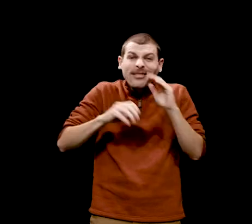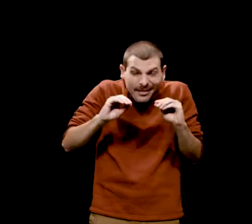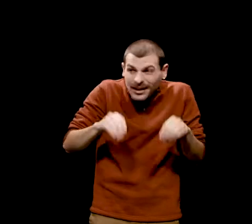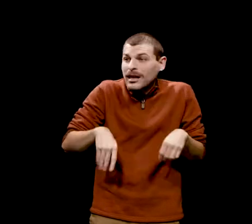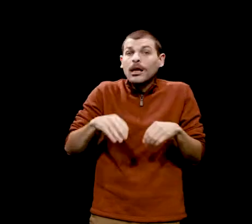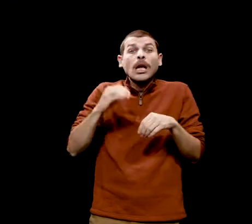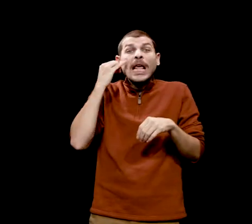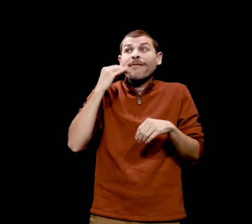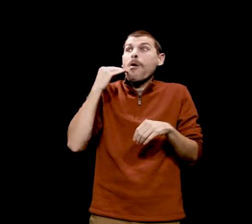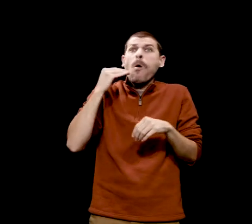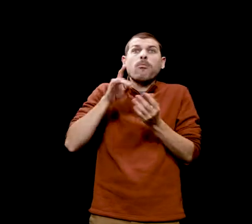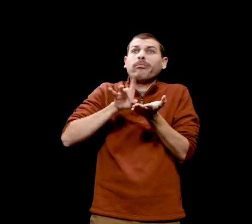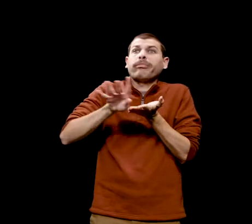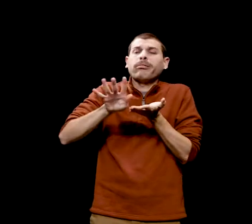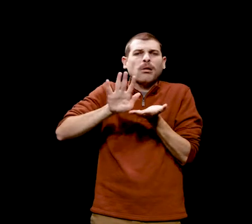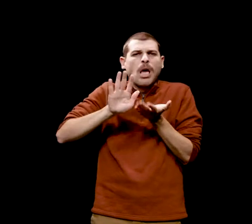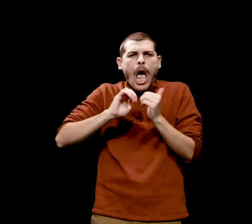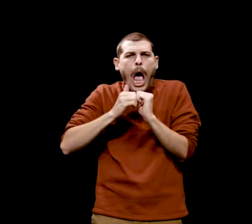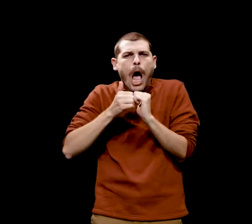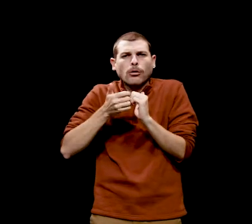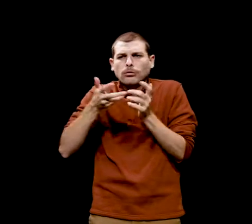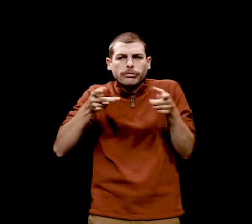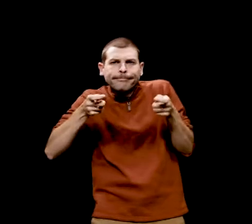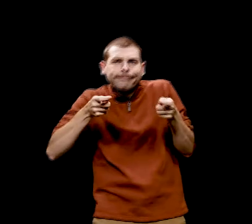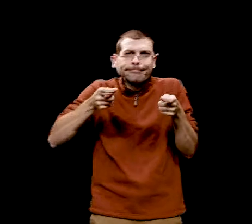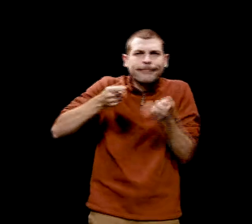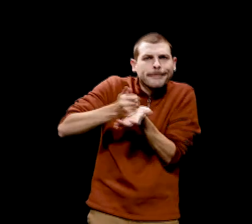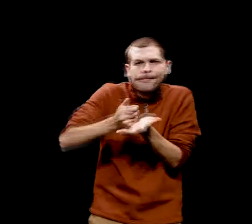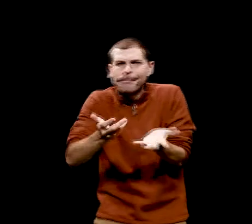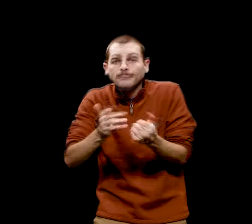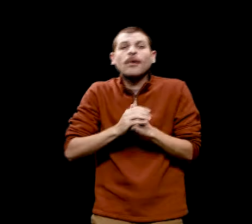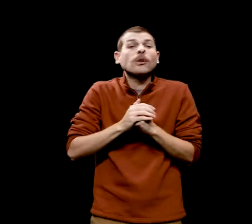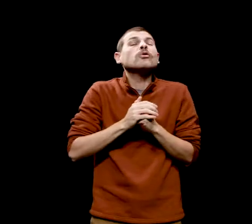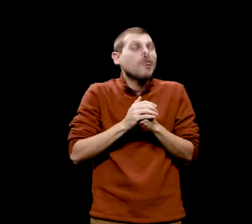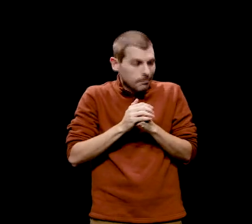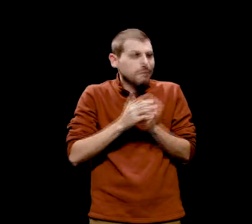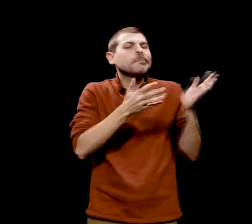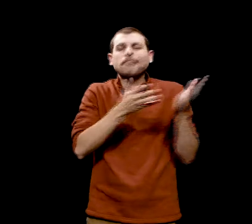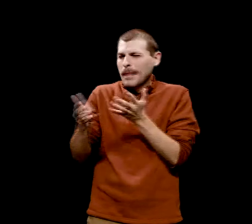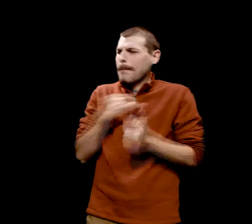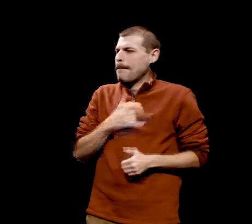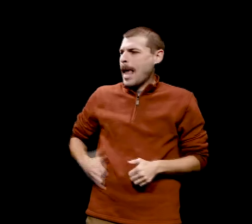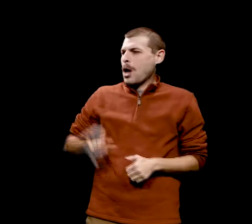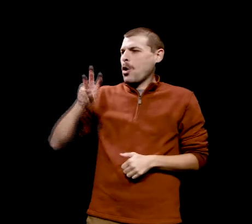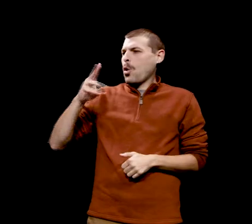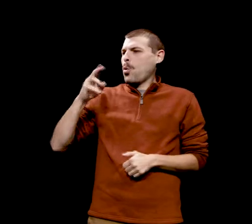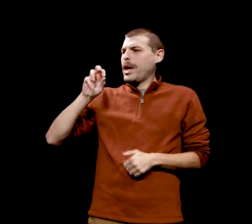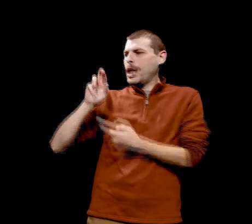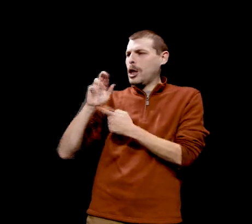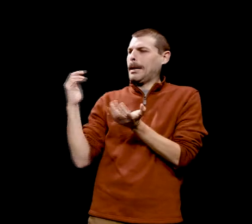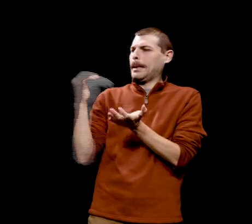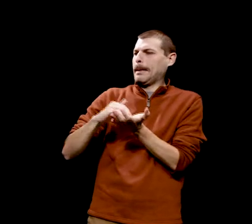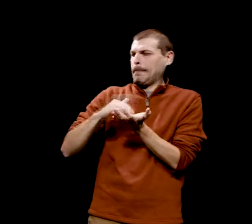crisis that is looming? Thank you. Mayor Wheeler, I'm going to restate the question one more time and ask